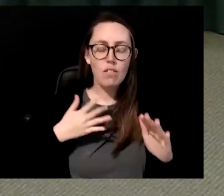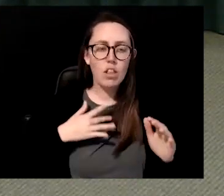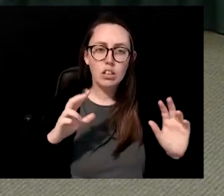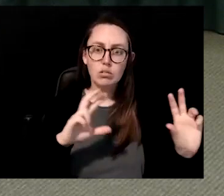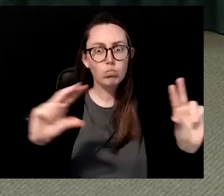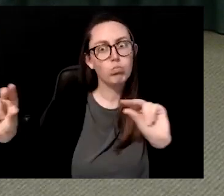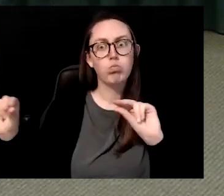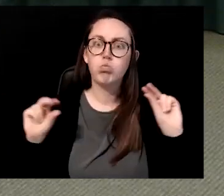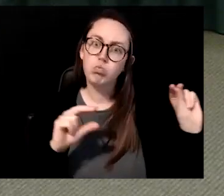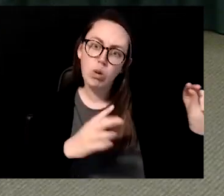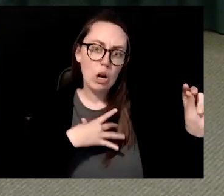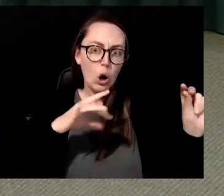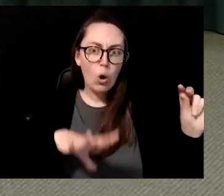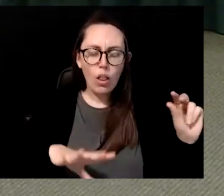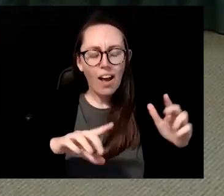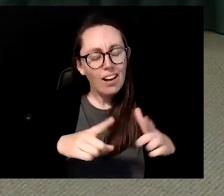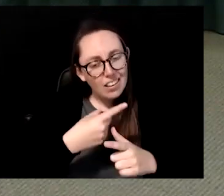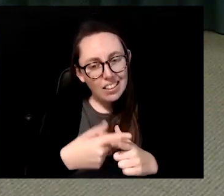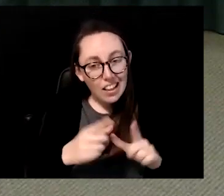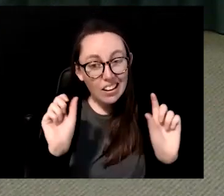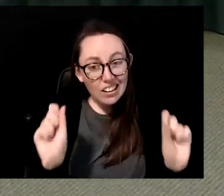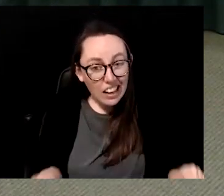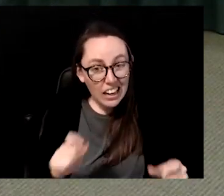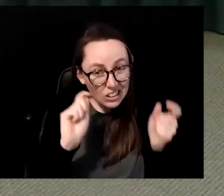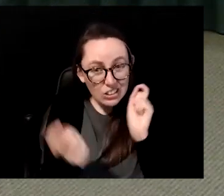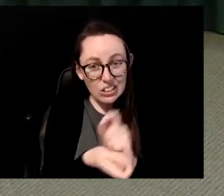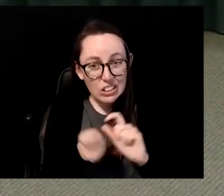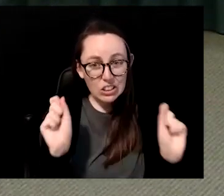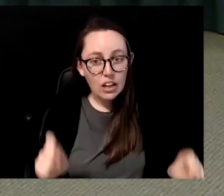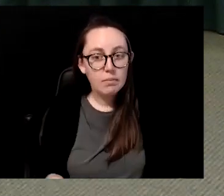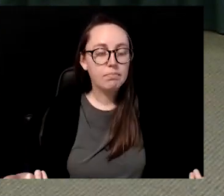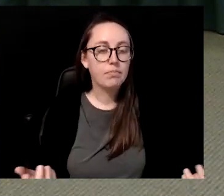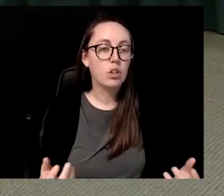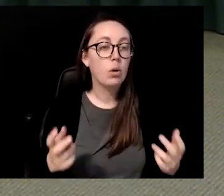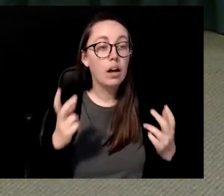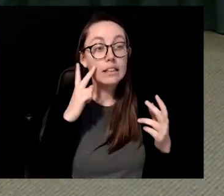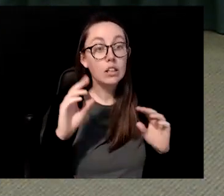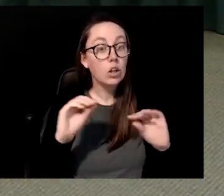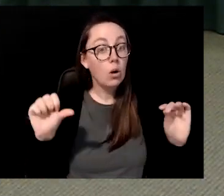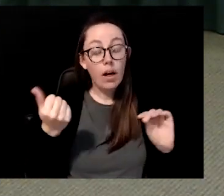any other I don't see any other hands um I'm willing to entertain emotion